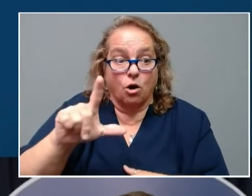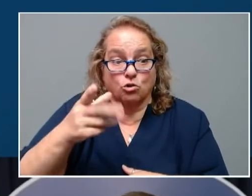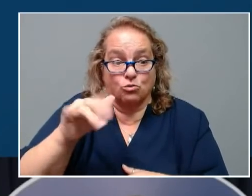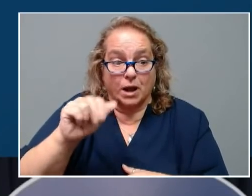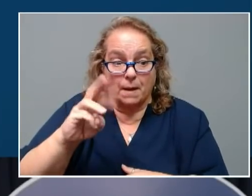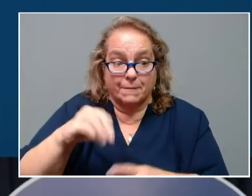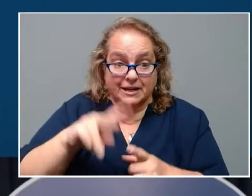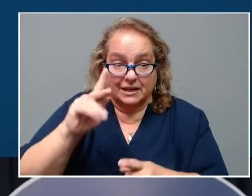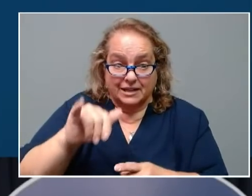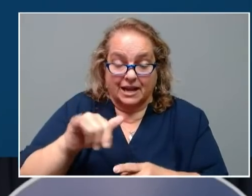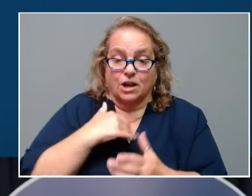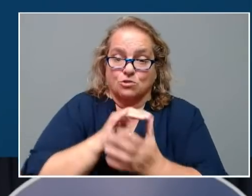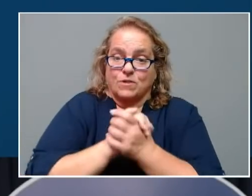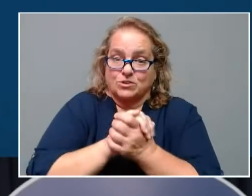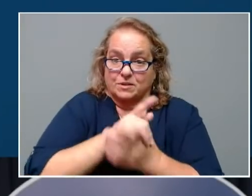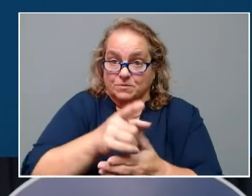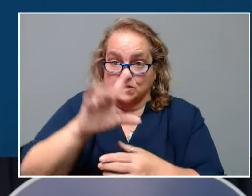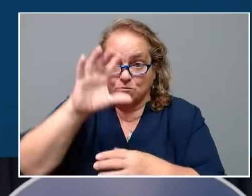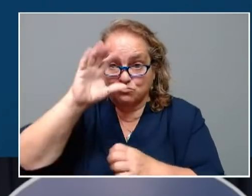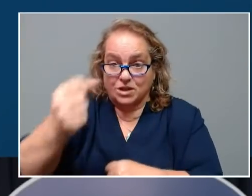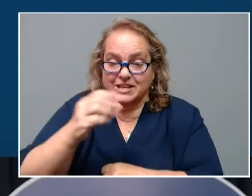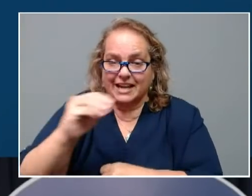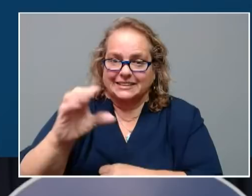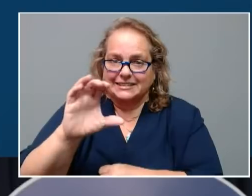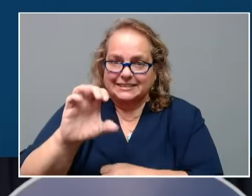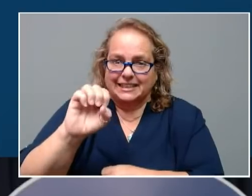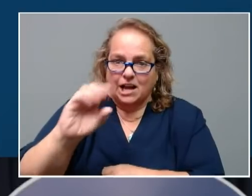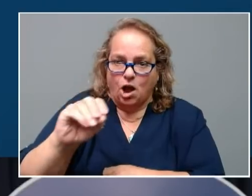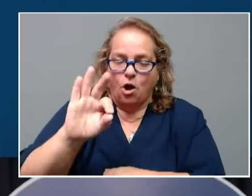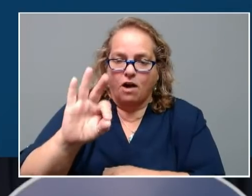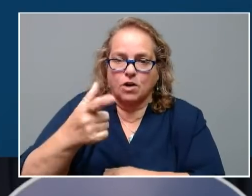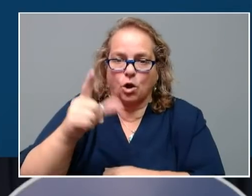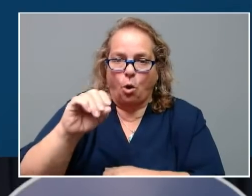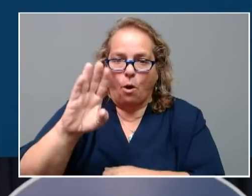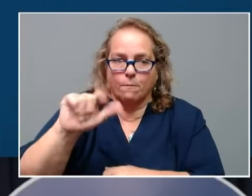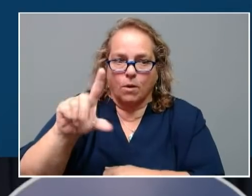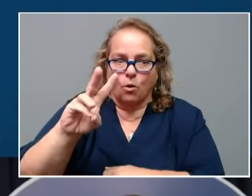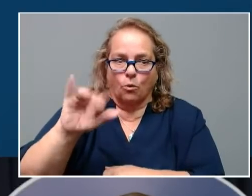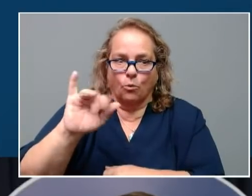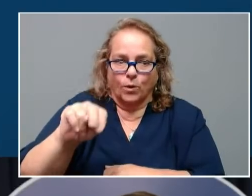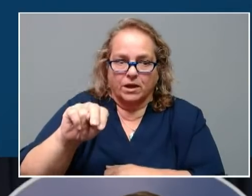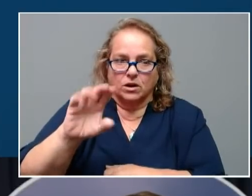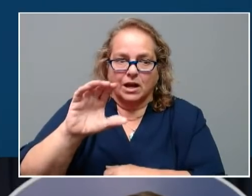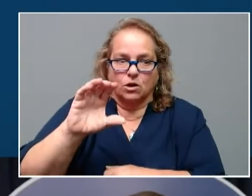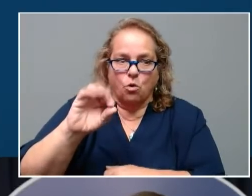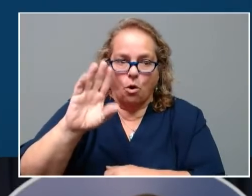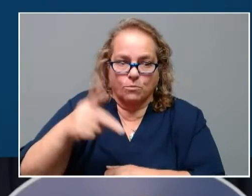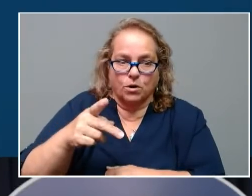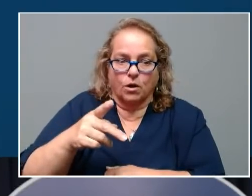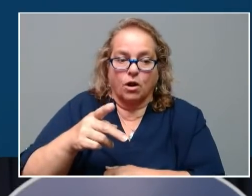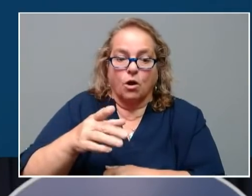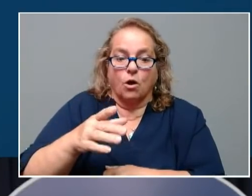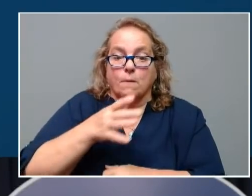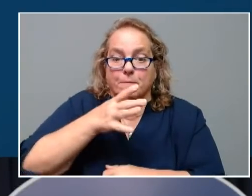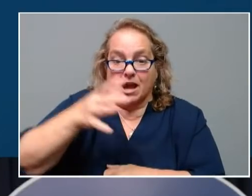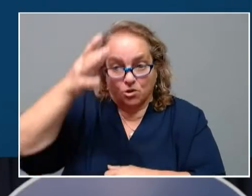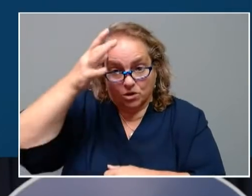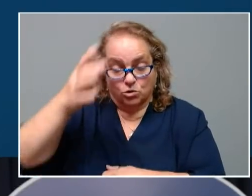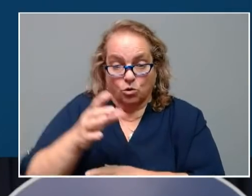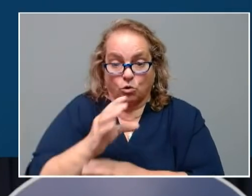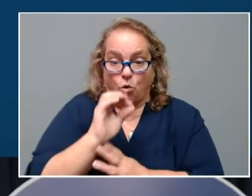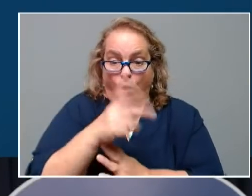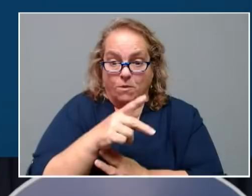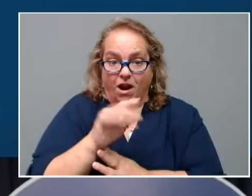president and CEO of Global Wind Capital Corporation, the North American parent company of Phoenix Paper. Mike